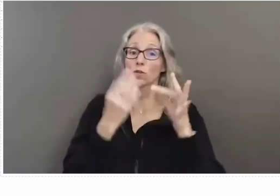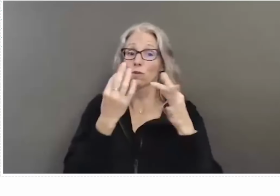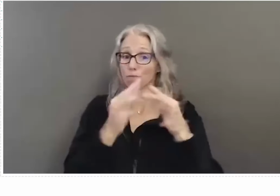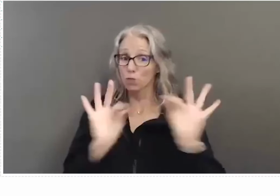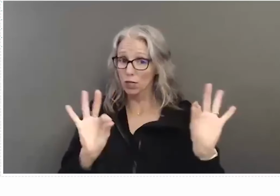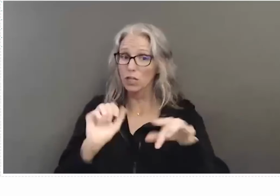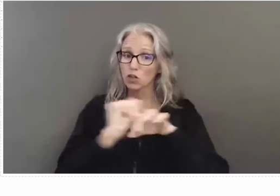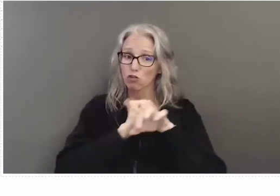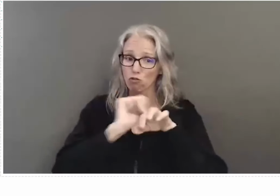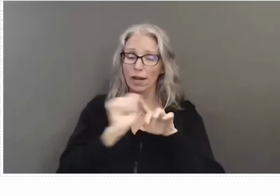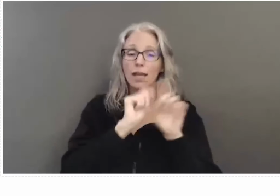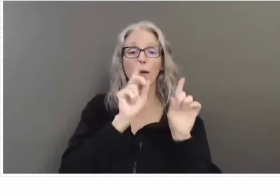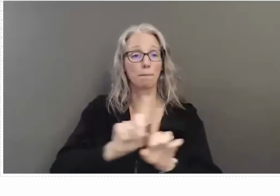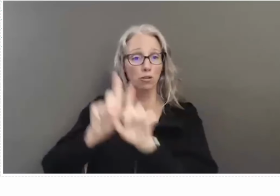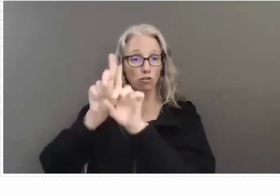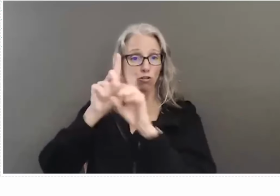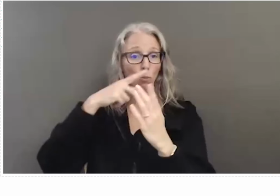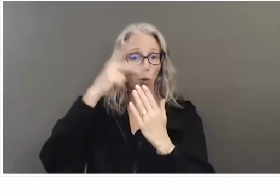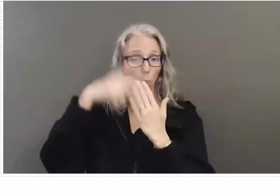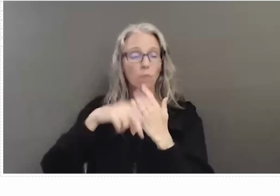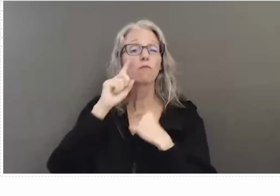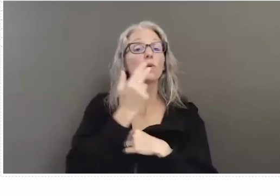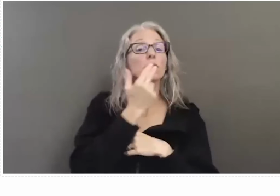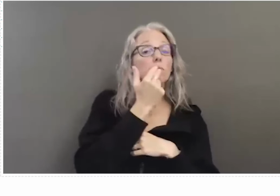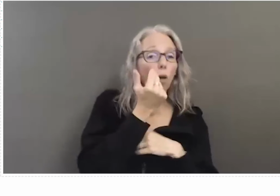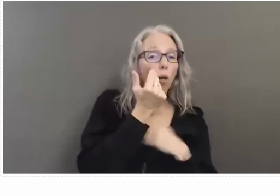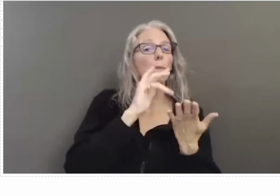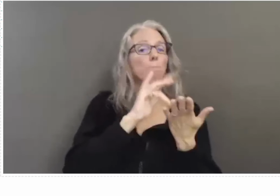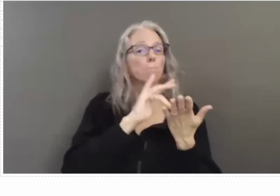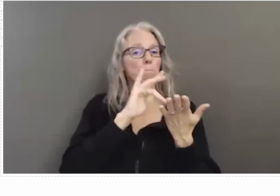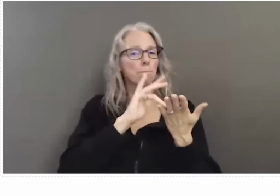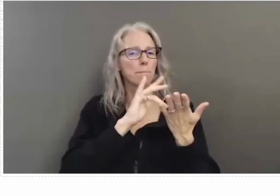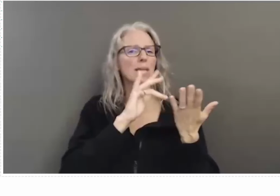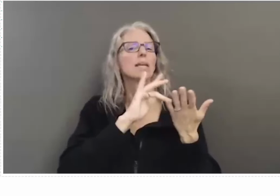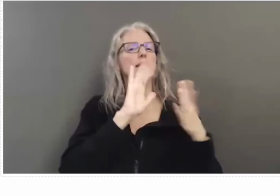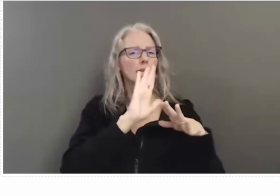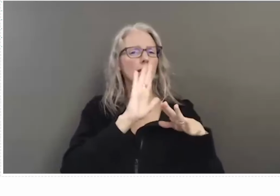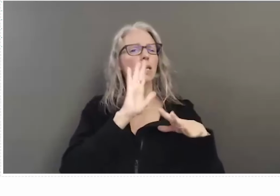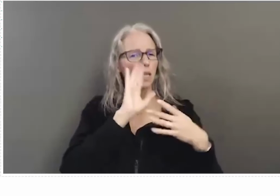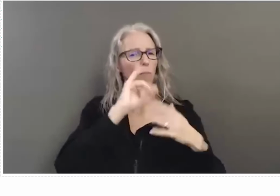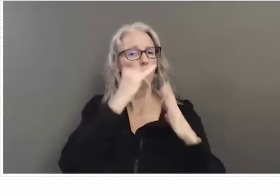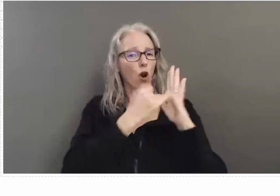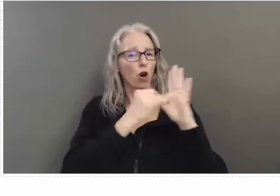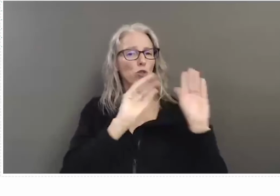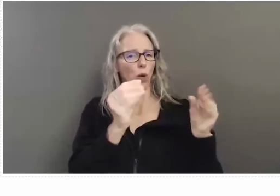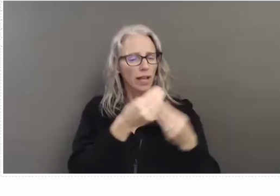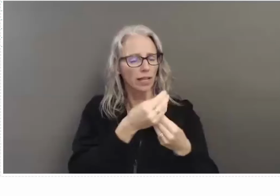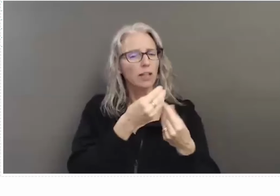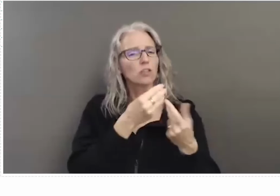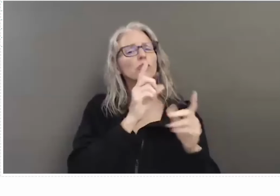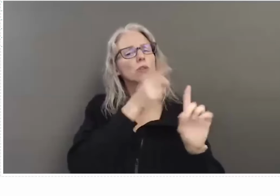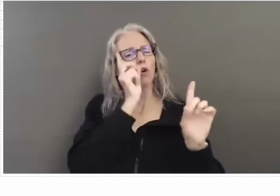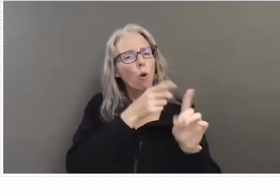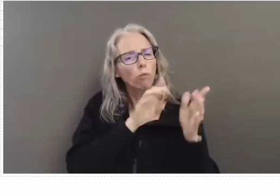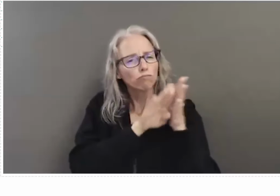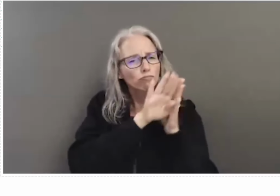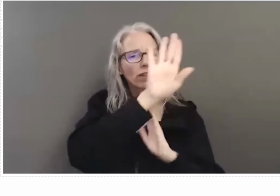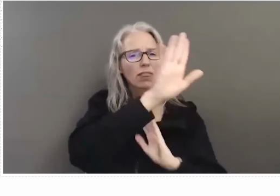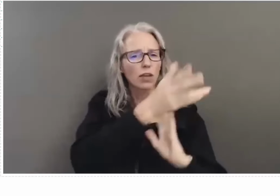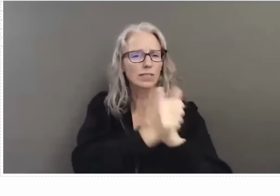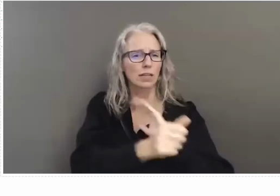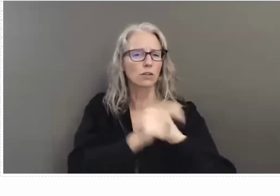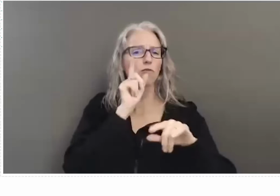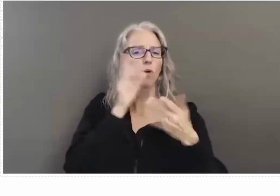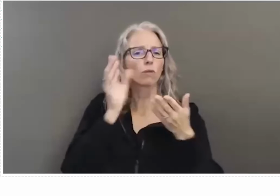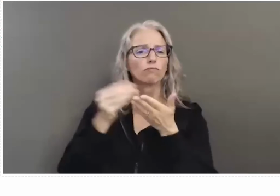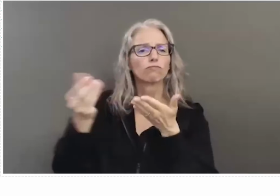open to small and medium-sized arts organizations wishing to improve their fund development skills. As you'll see, one of our panelists today